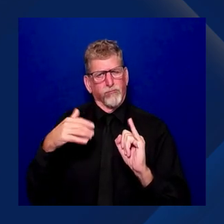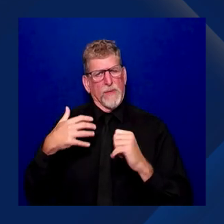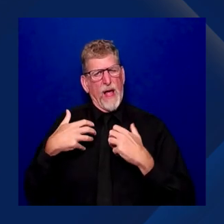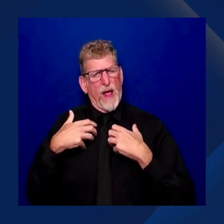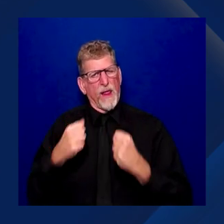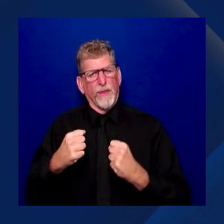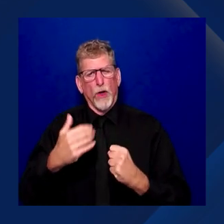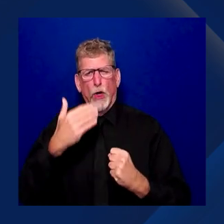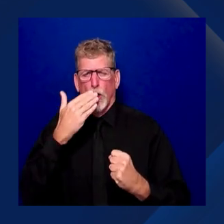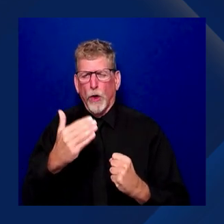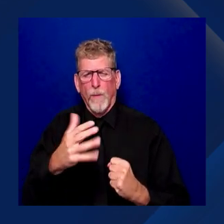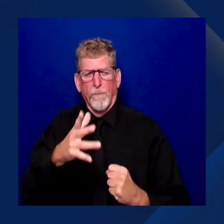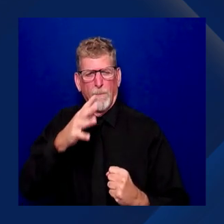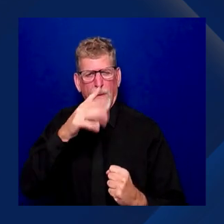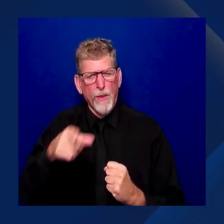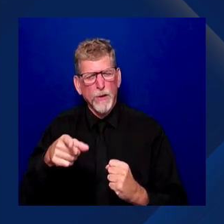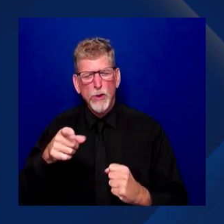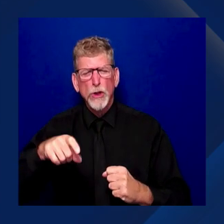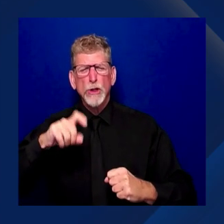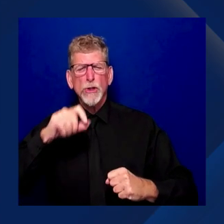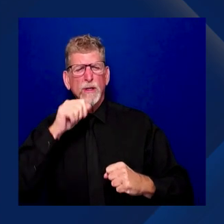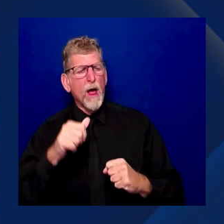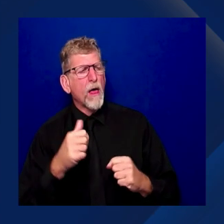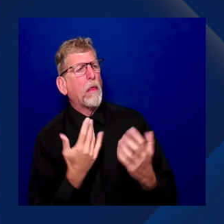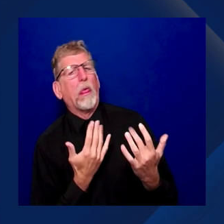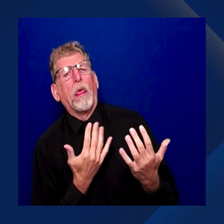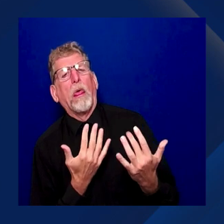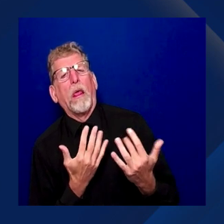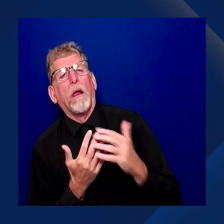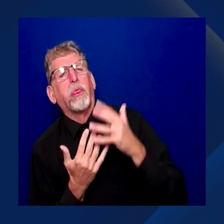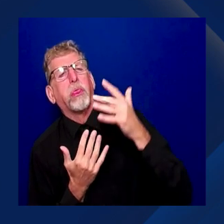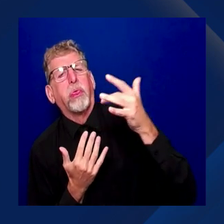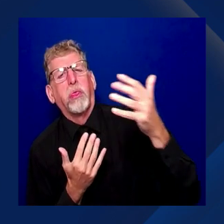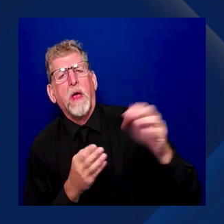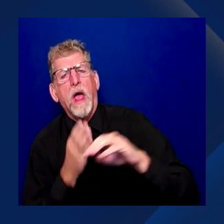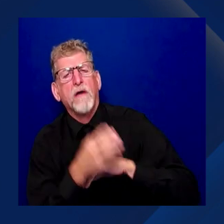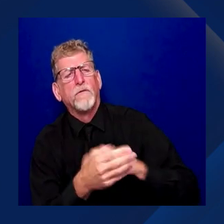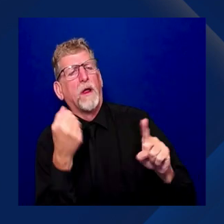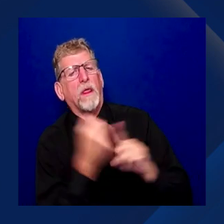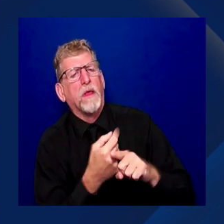until they are having a postpartum depression.